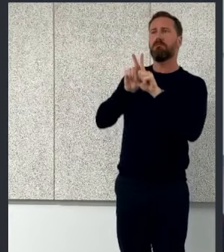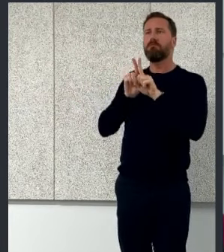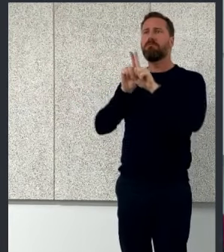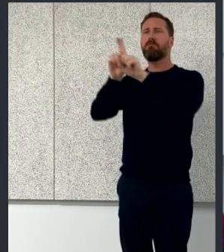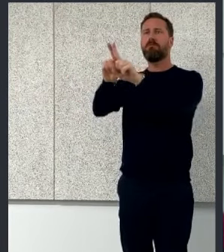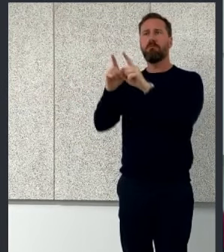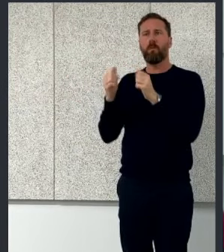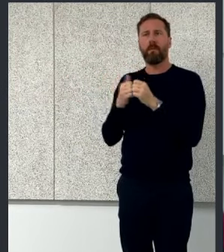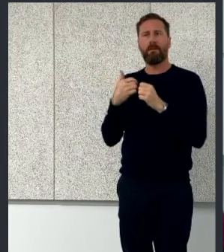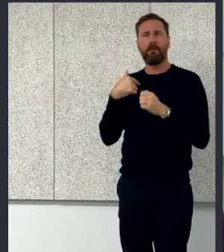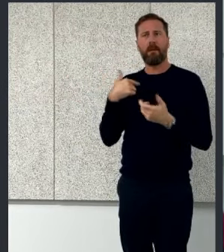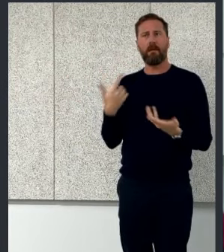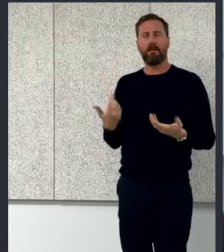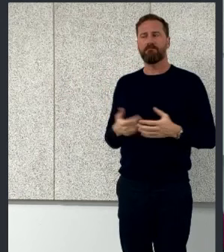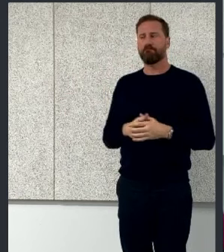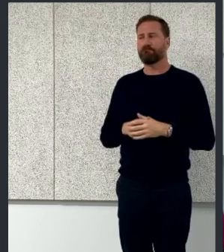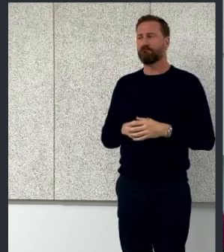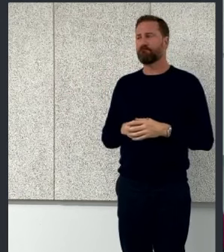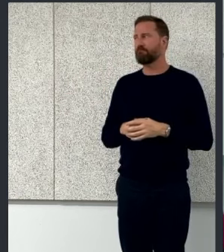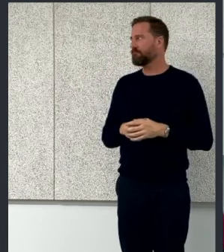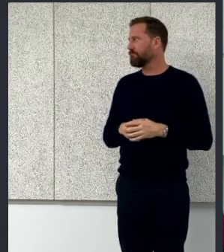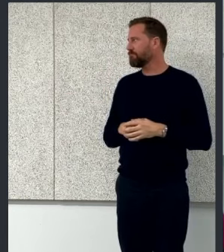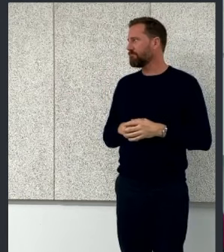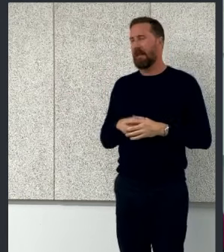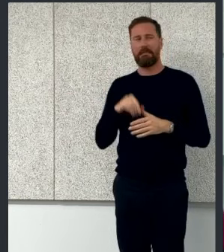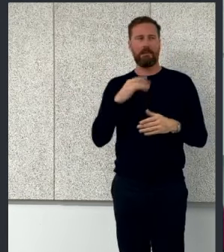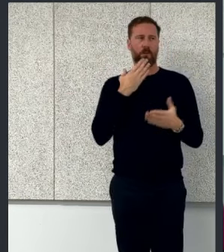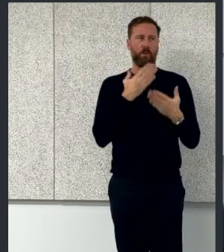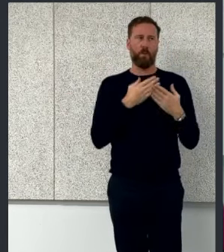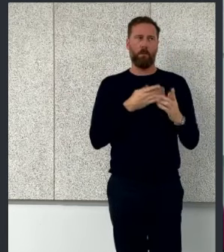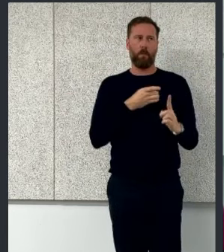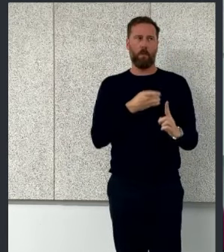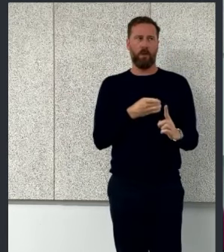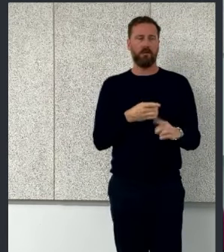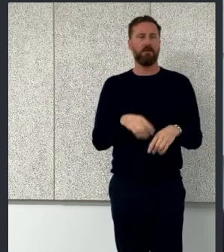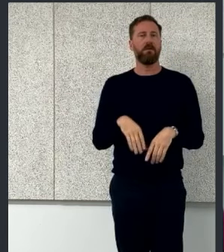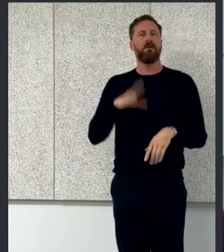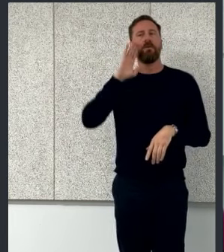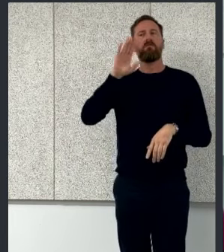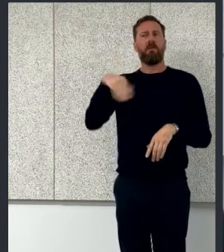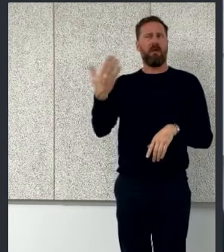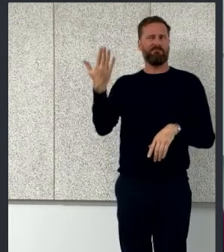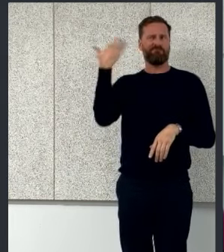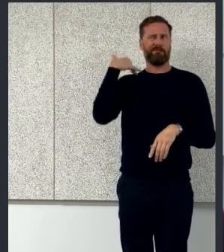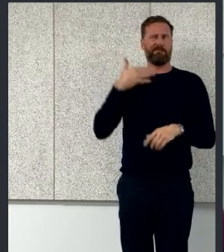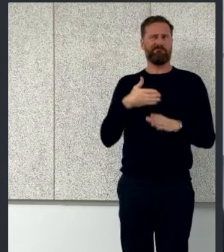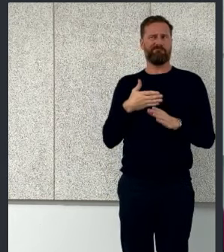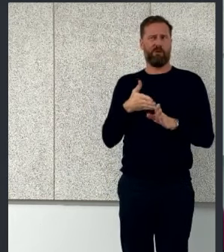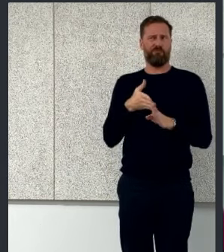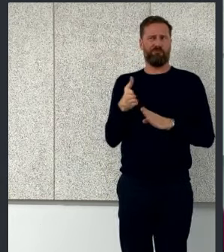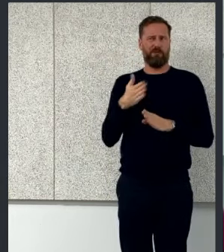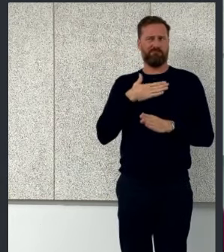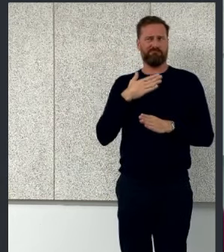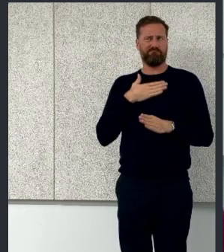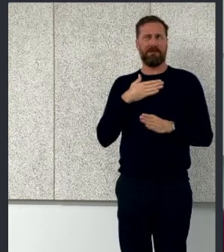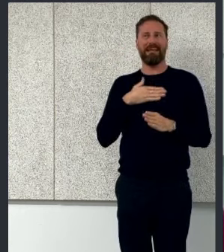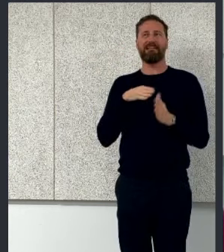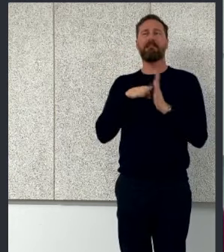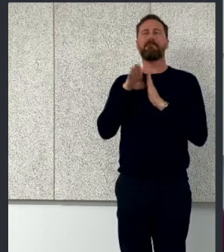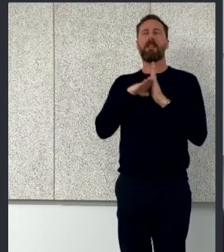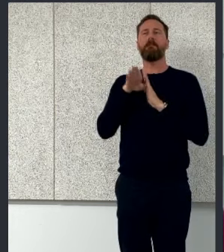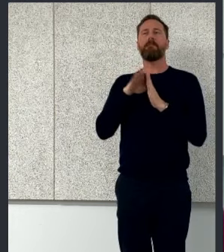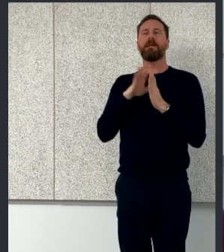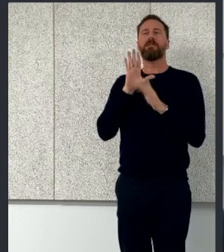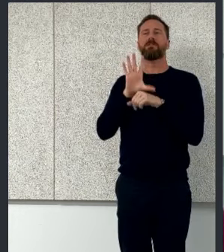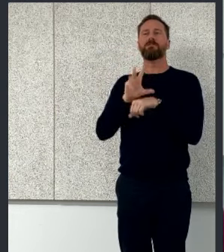think, you know, you all know, but in a previous life, I was a development consultant and spent a lot of time thinking about